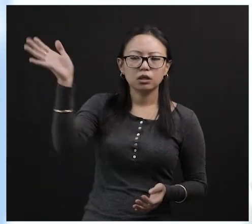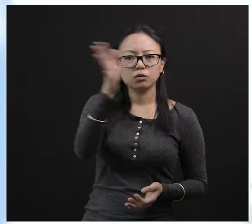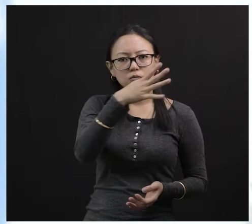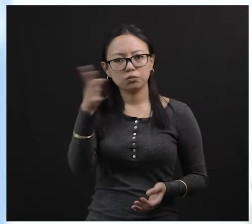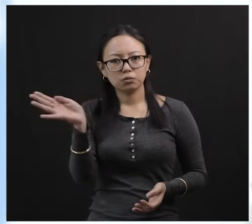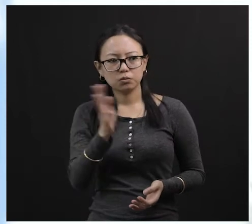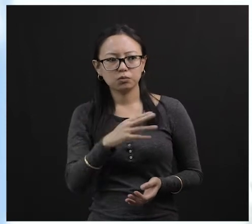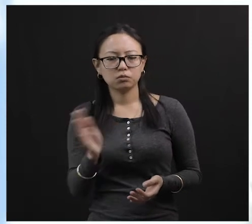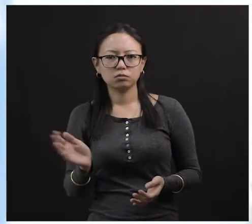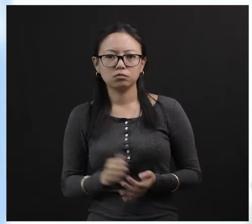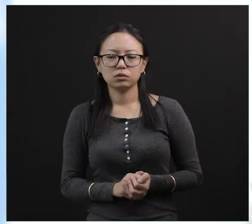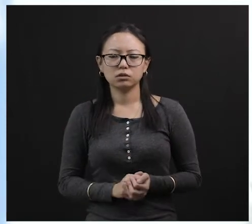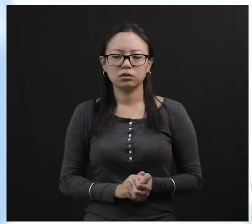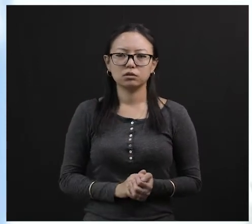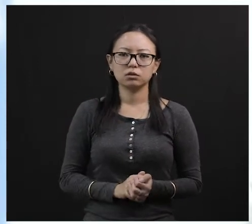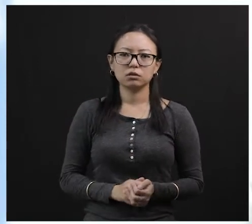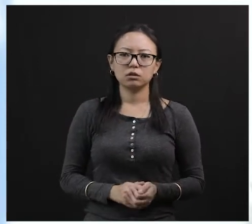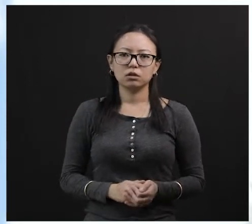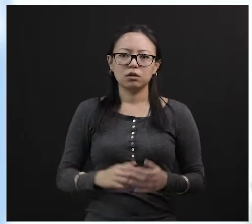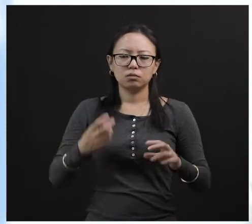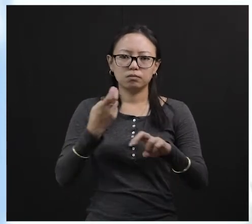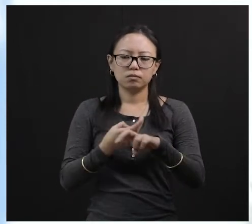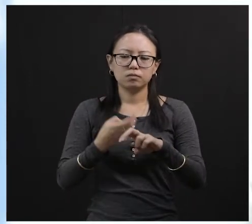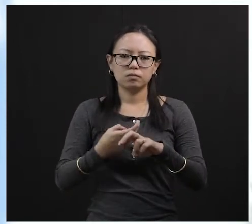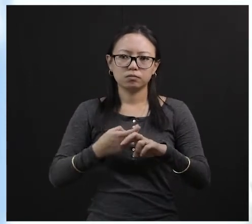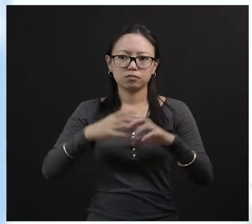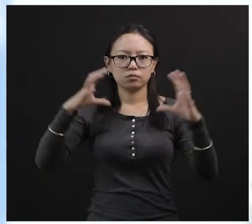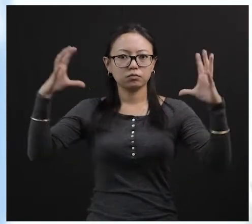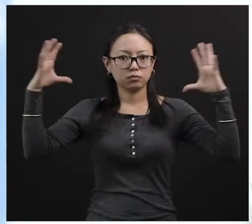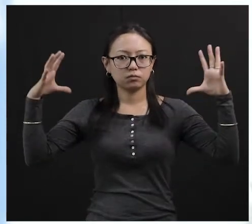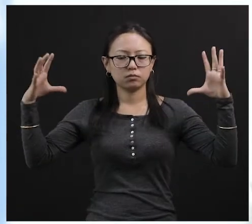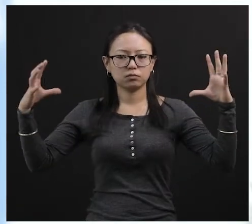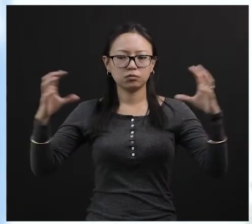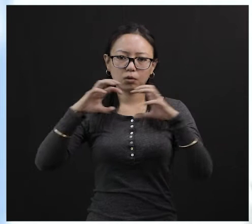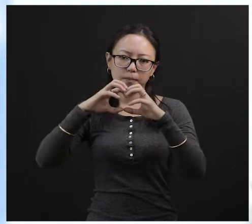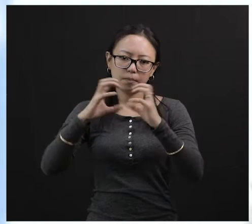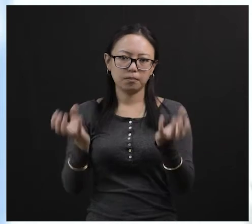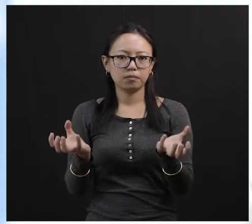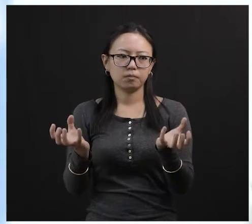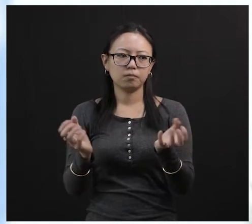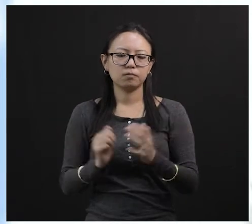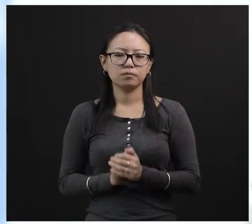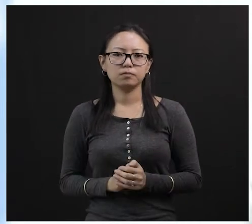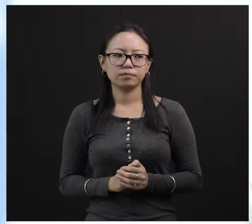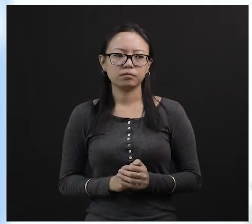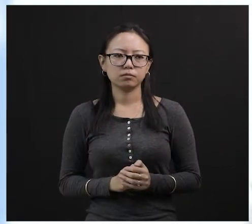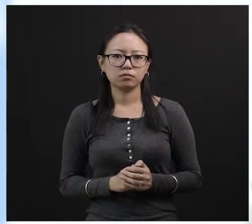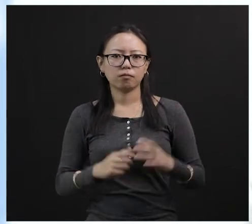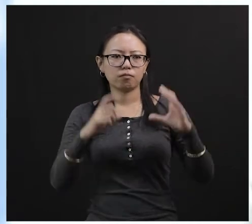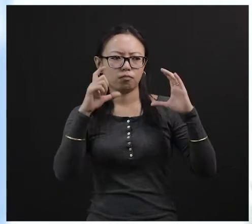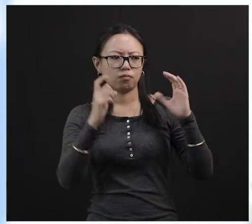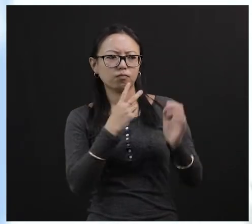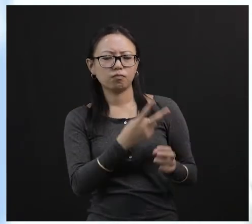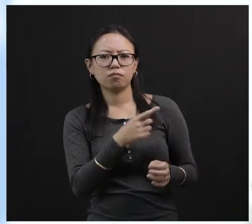so weird, yes or no, so funny. But see, because of the wind has blown away the other part of the rock